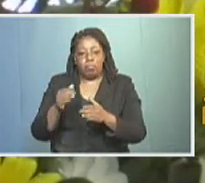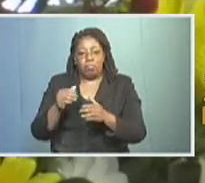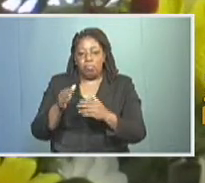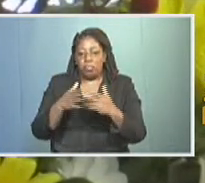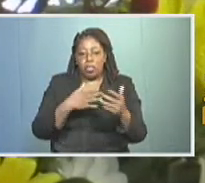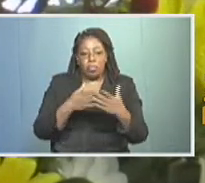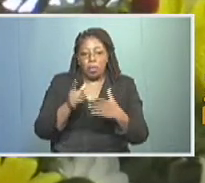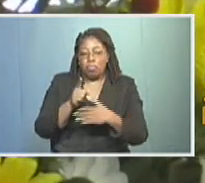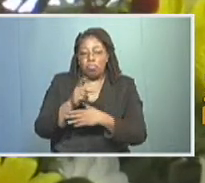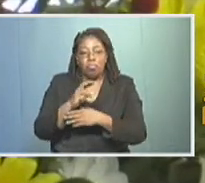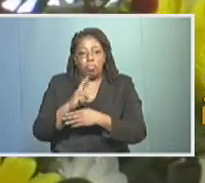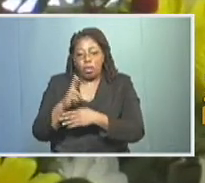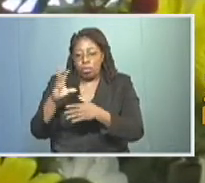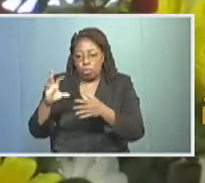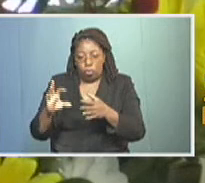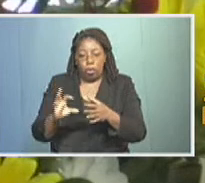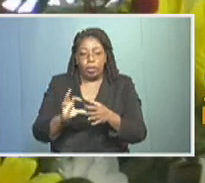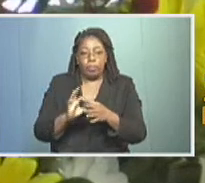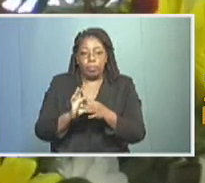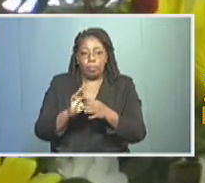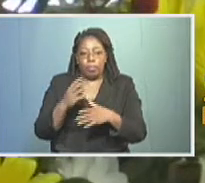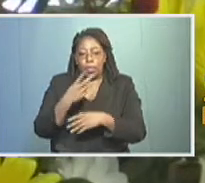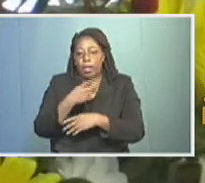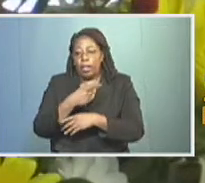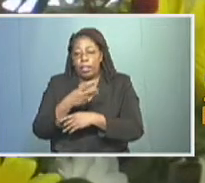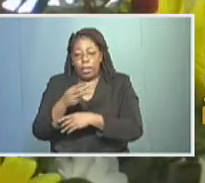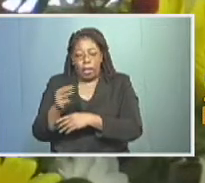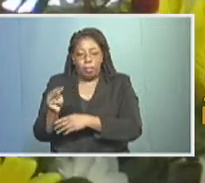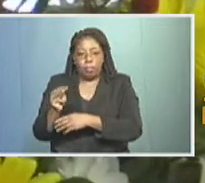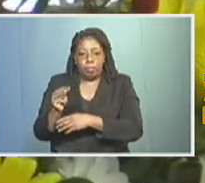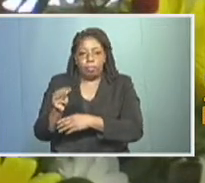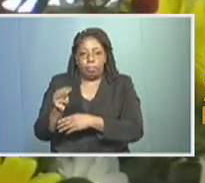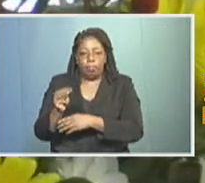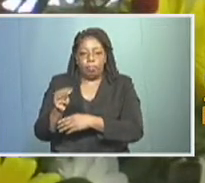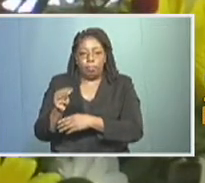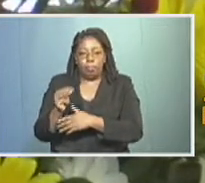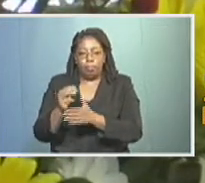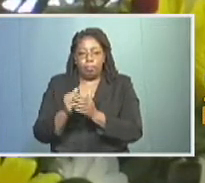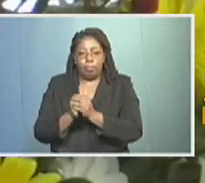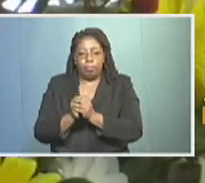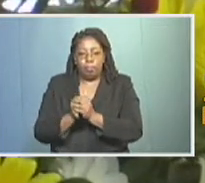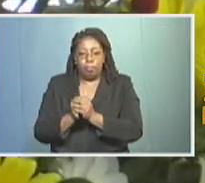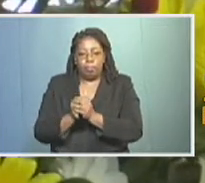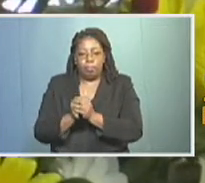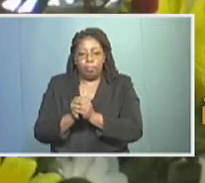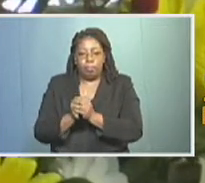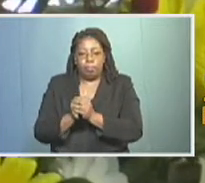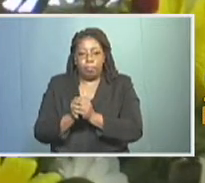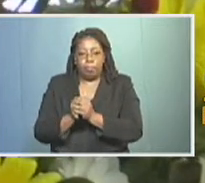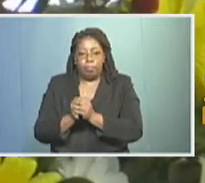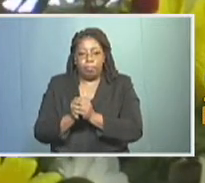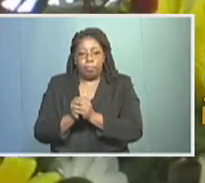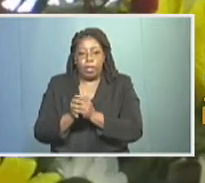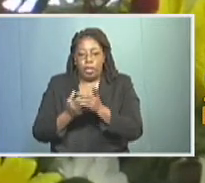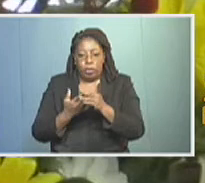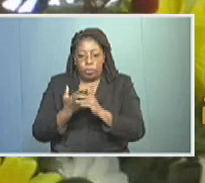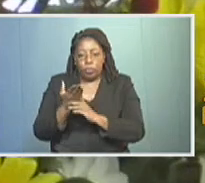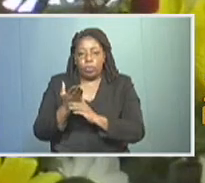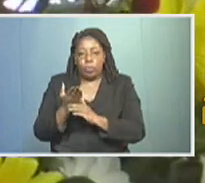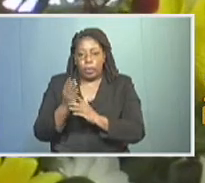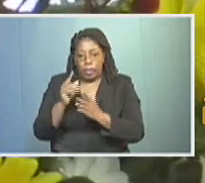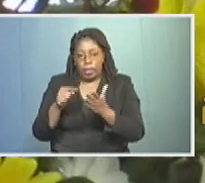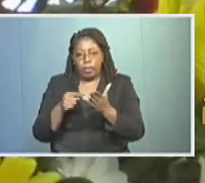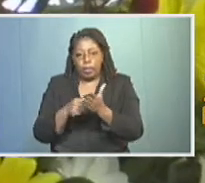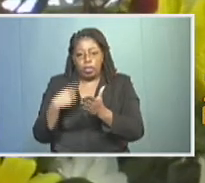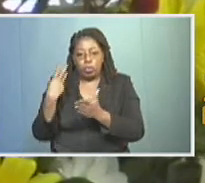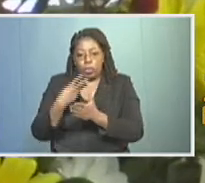everywhere, to join them in this worthwhile cause. It is through efforts such as this